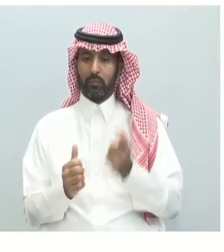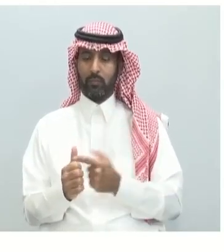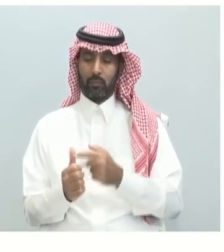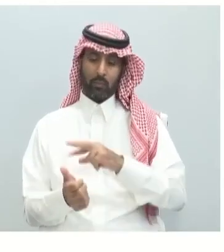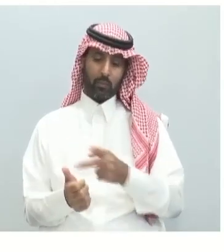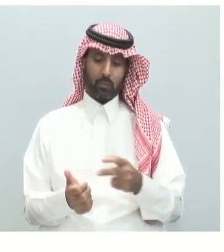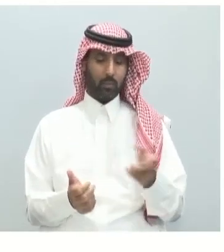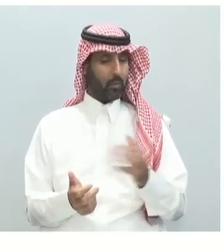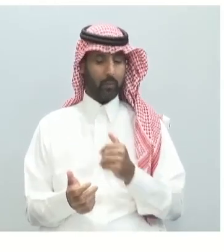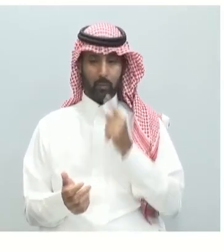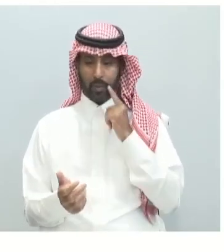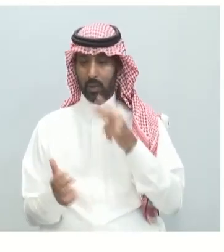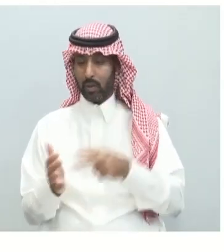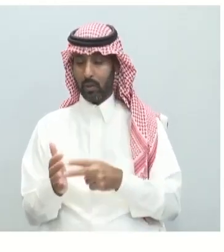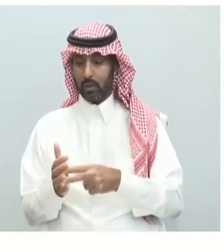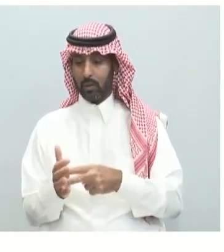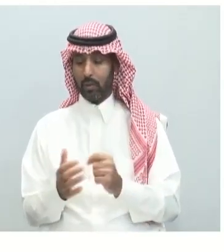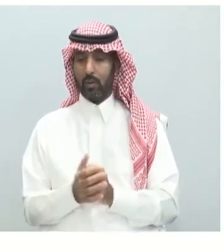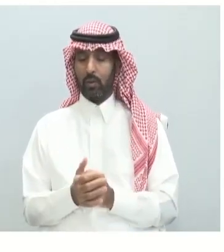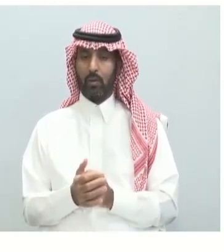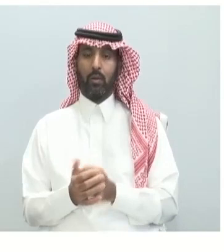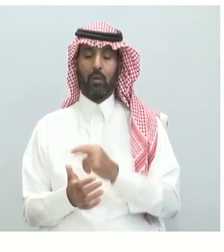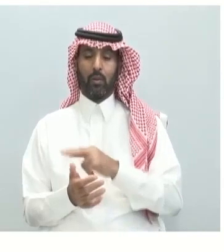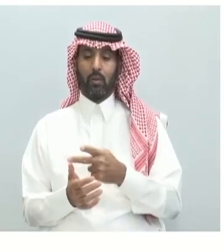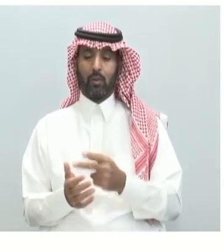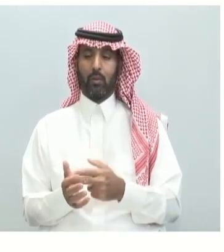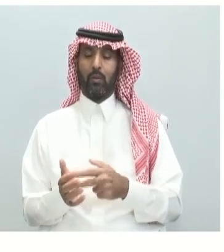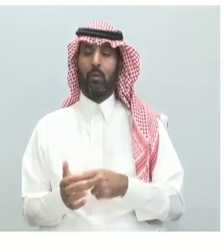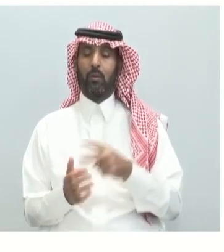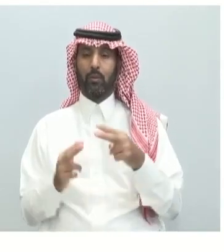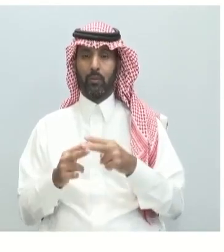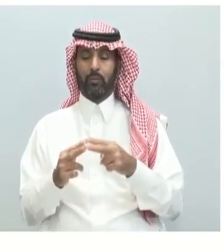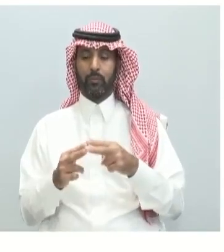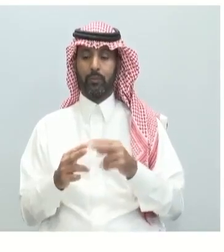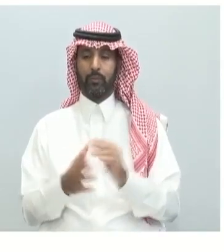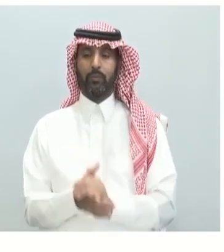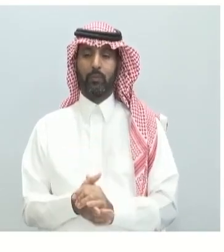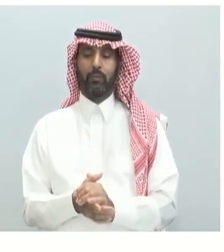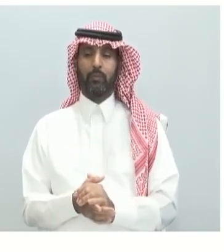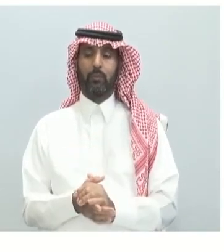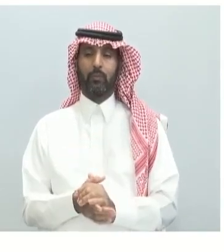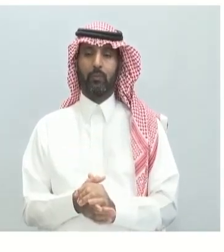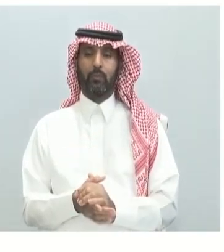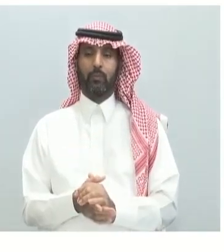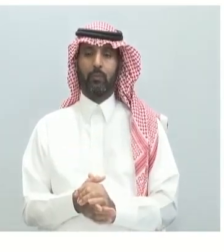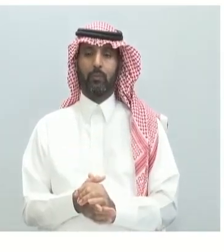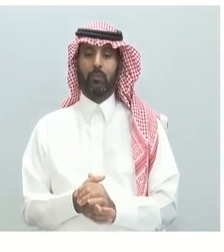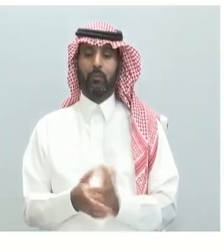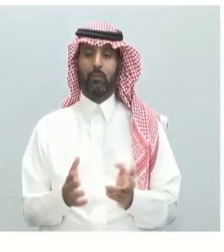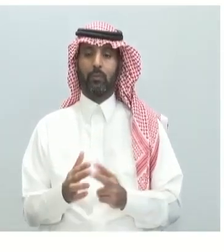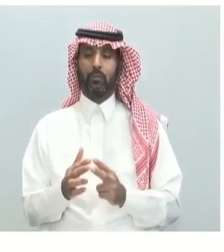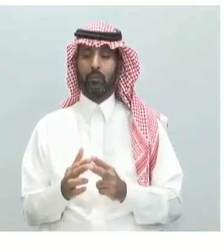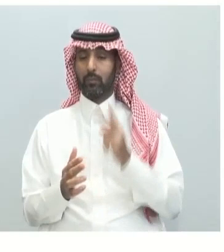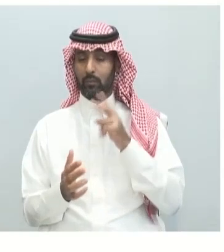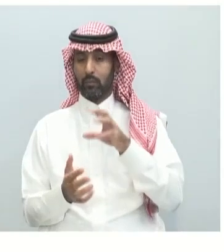There's no, it's hard to provide an alternative for the local electricity supply